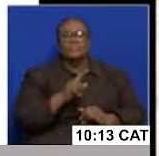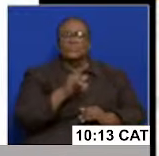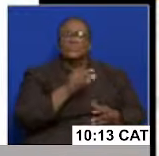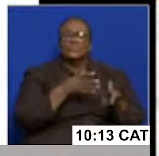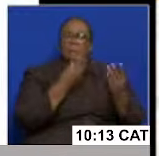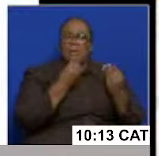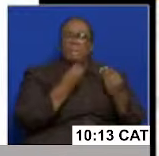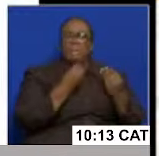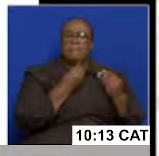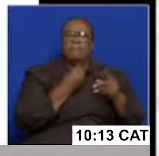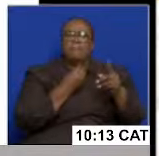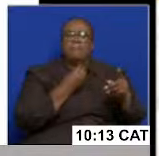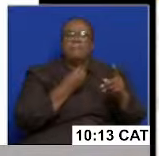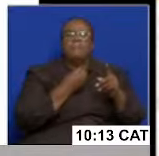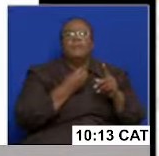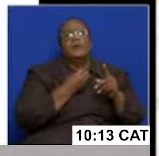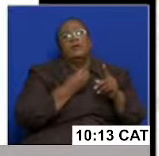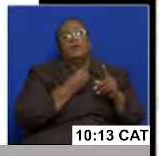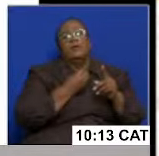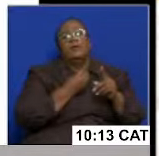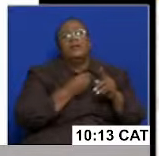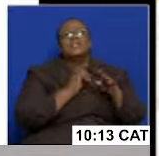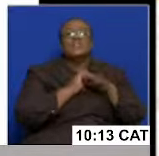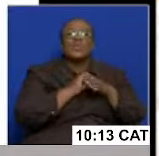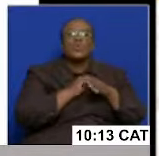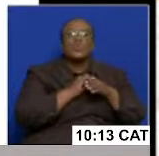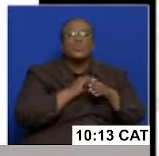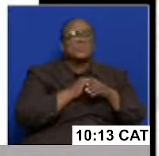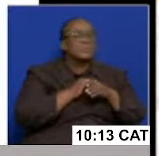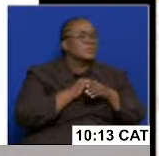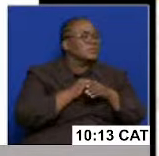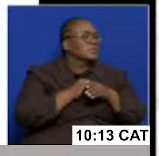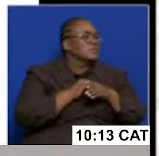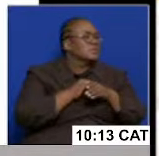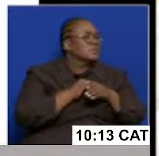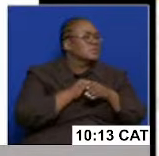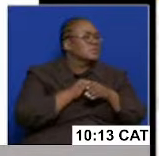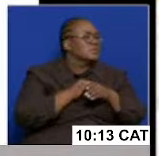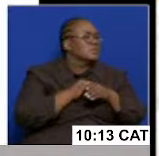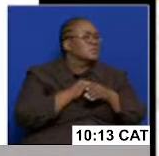article, the definite article is important. Please continue.